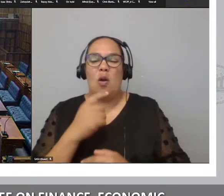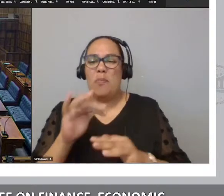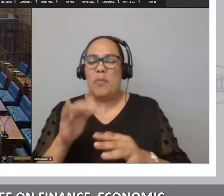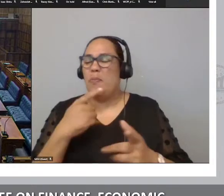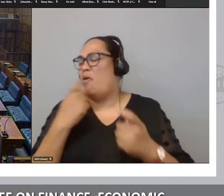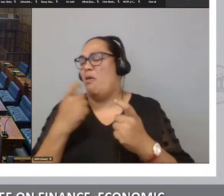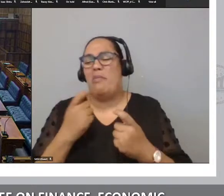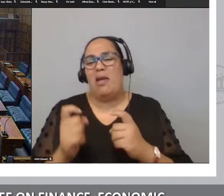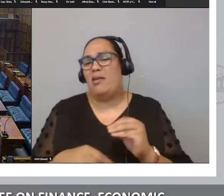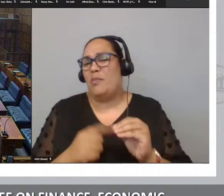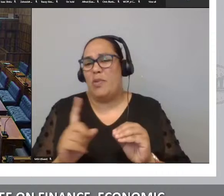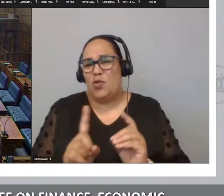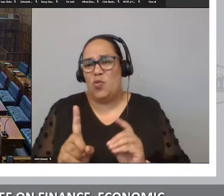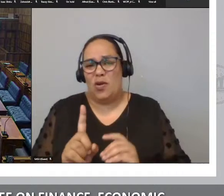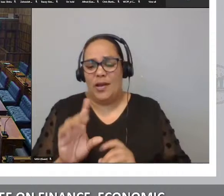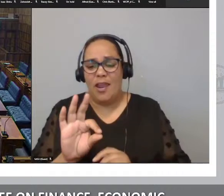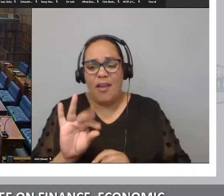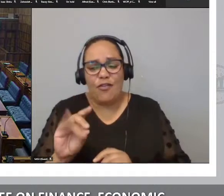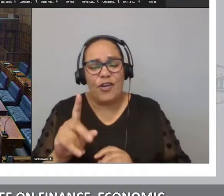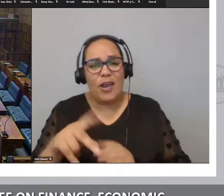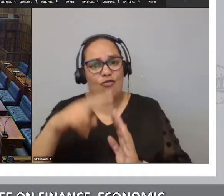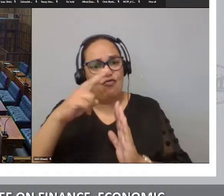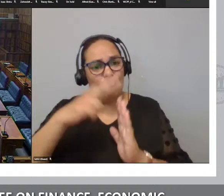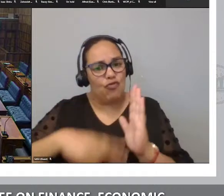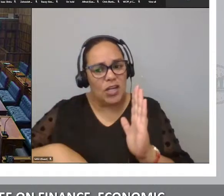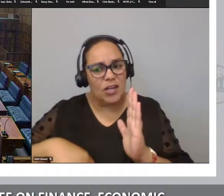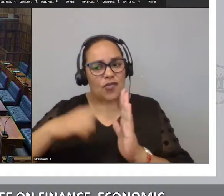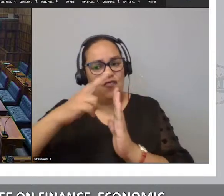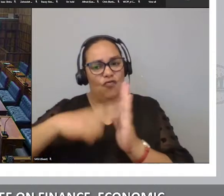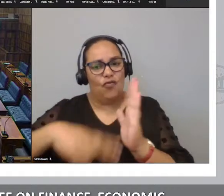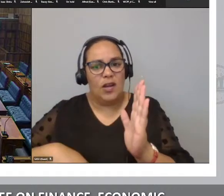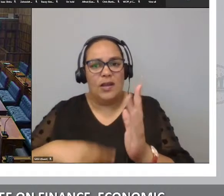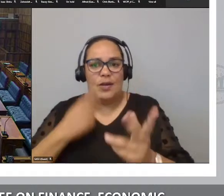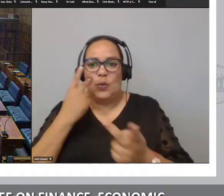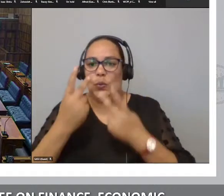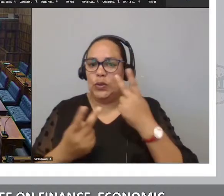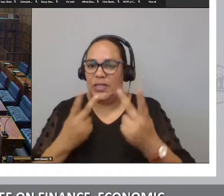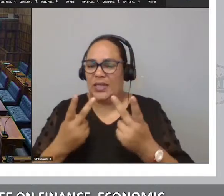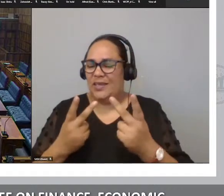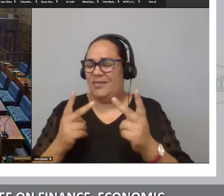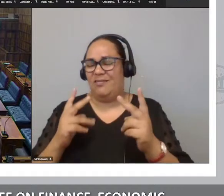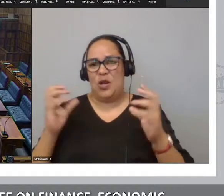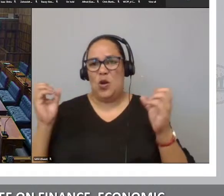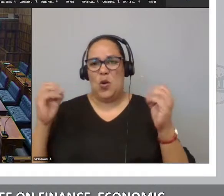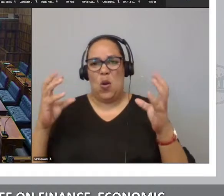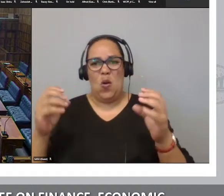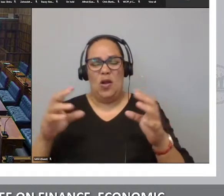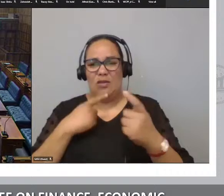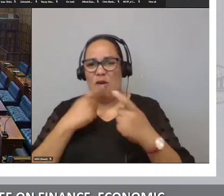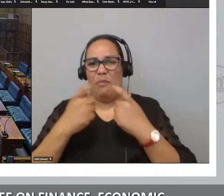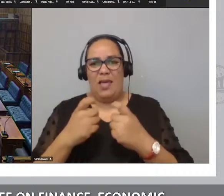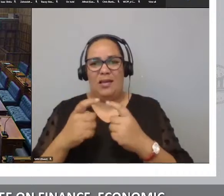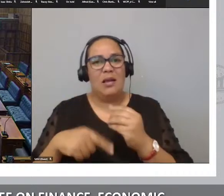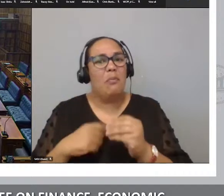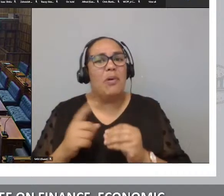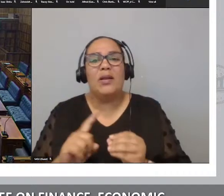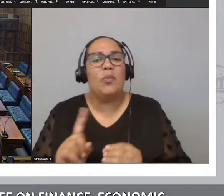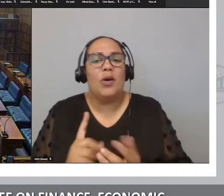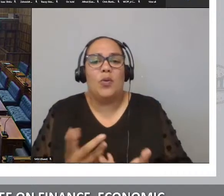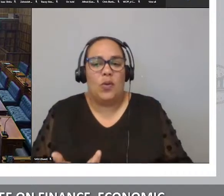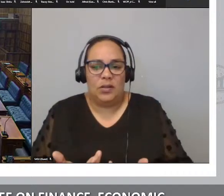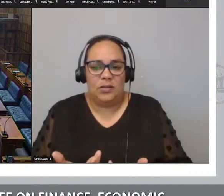about every every day you read and you see the noise but what is the actual noise